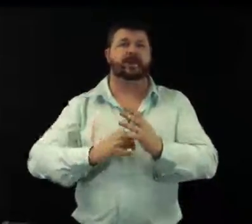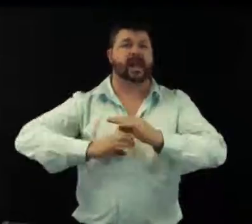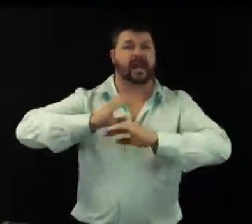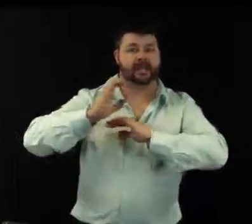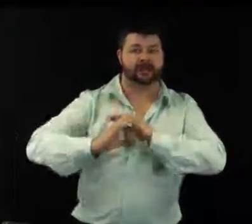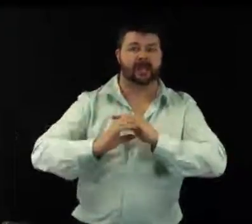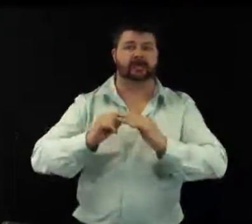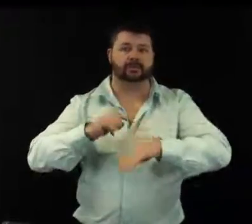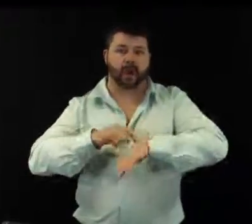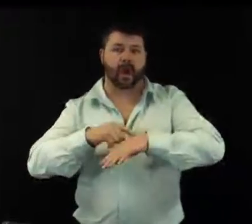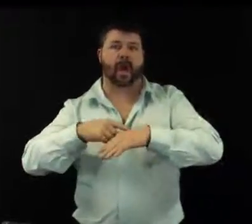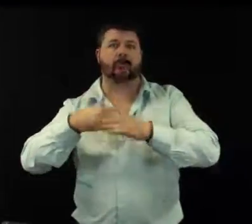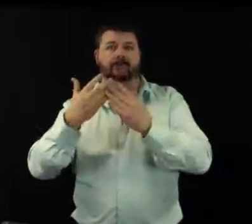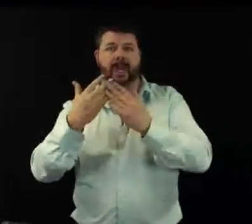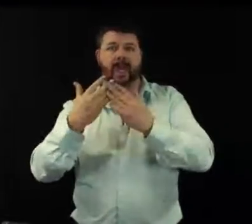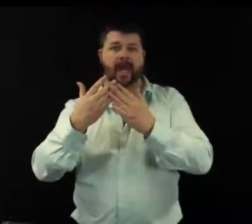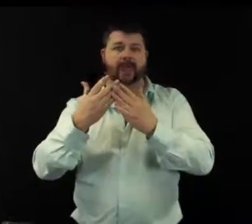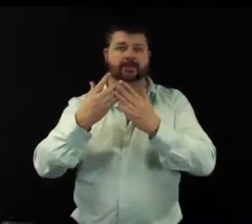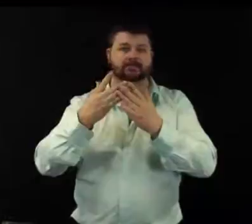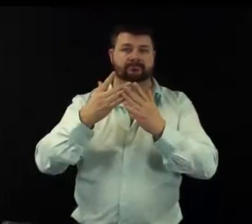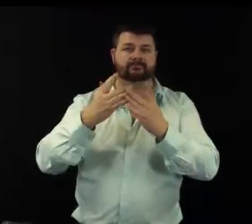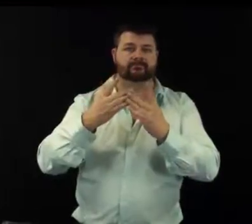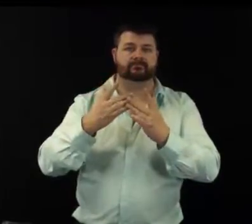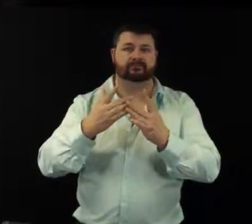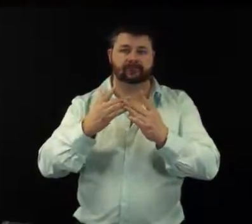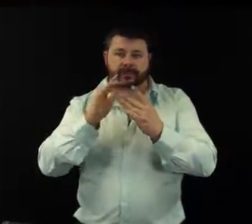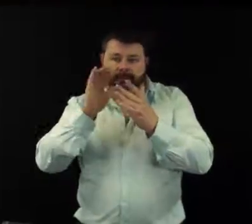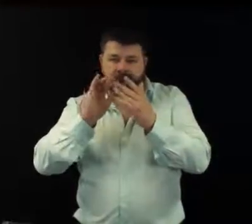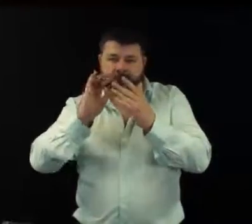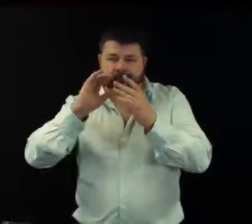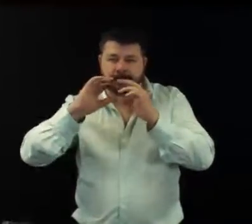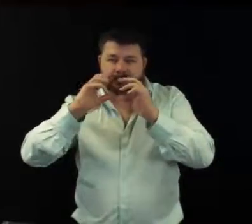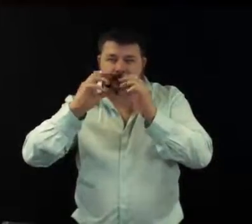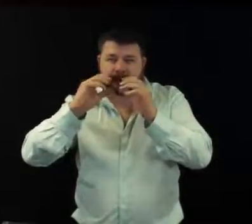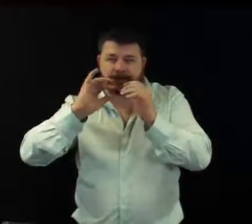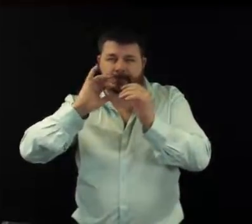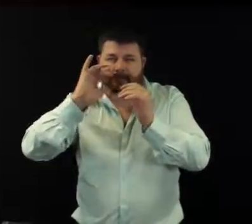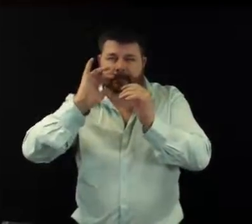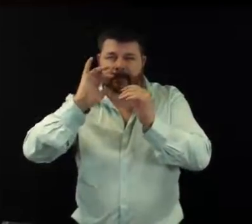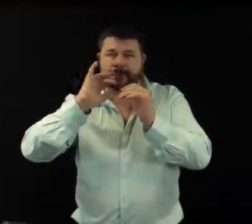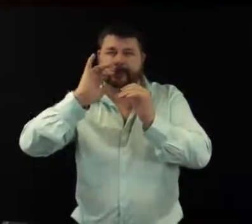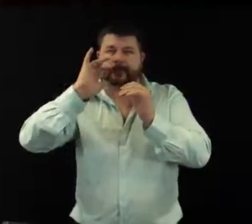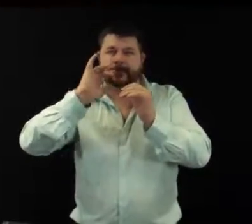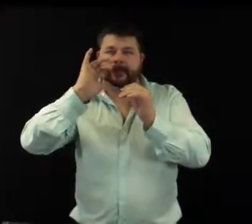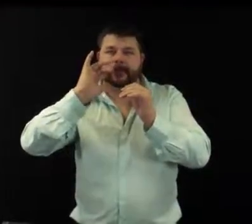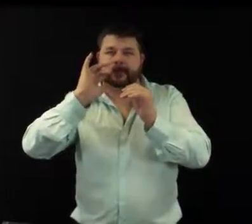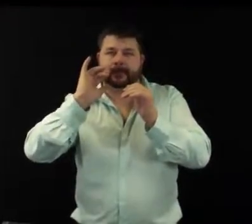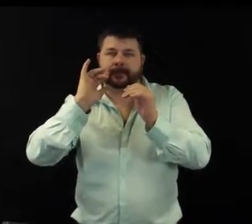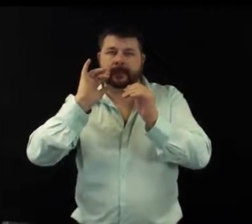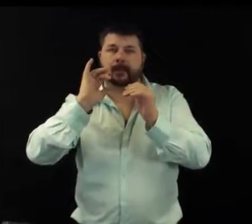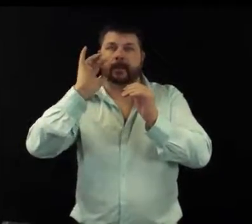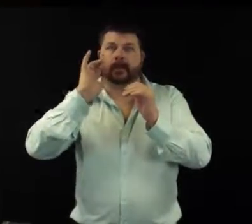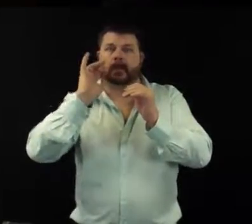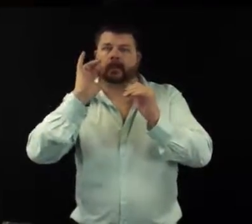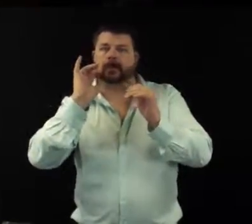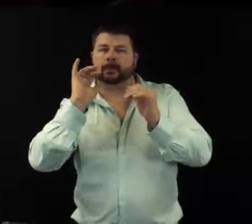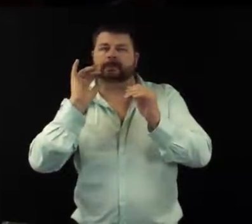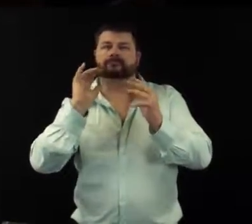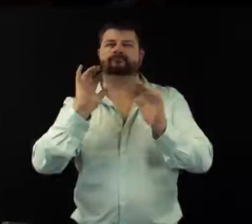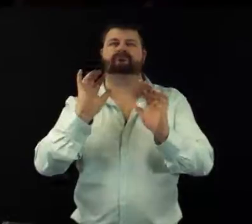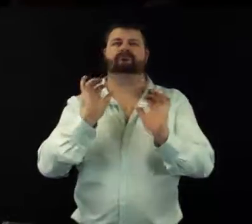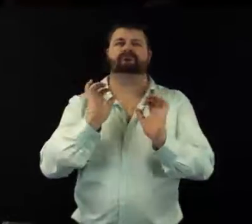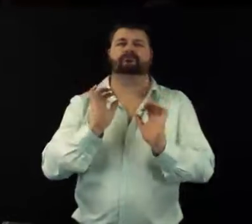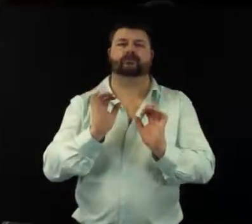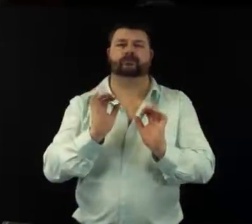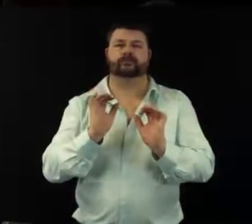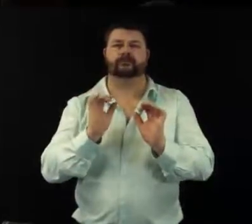to a date and time selector. Scroll the date wheel up or down to select the date, then scroll the hours, minutes,